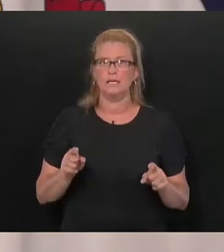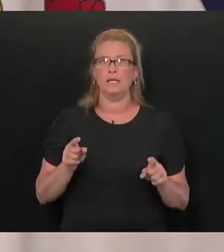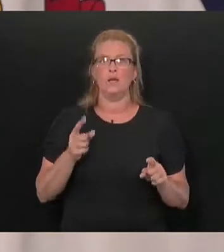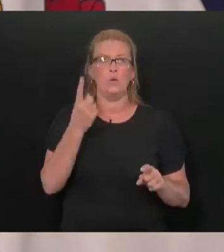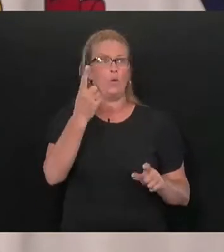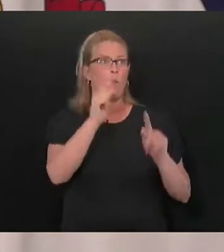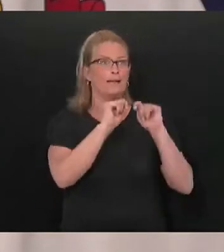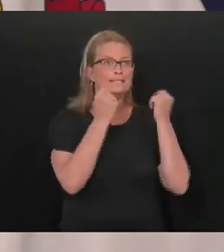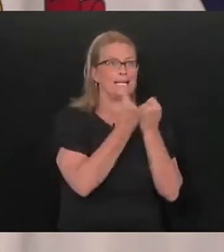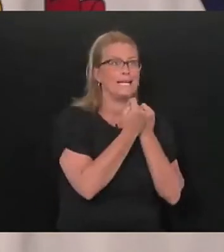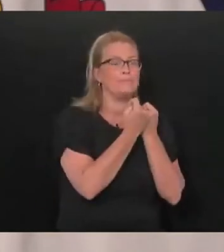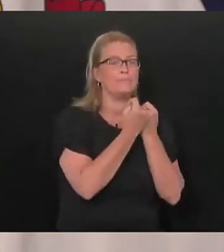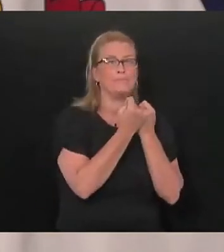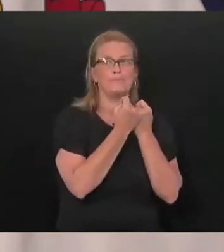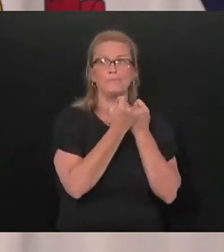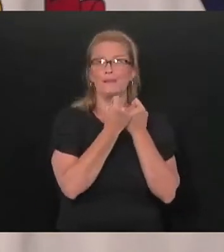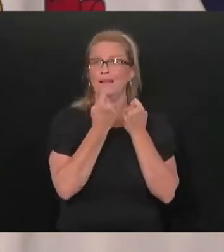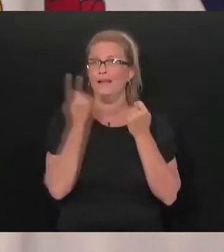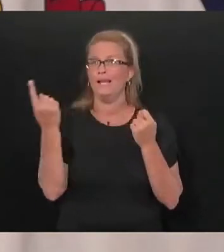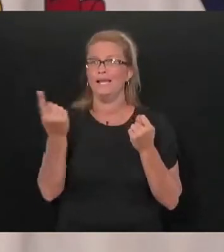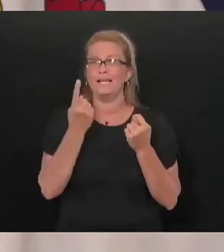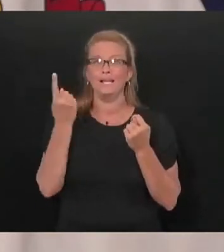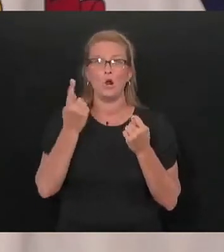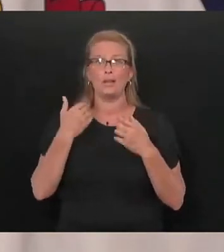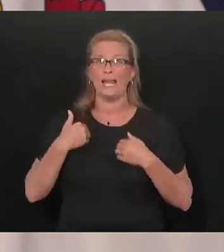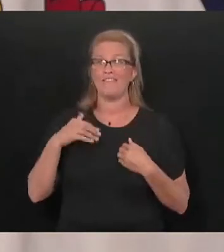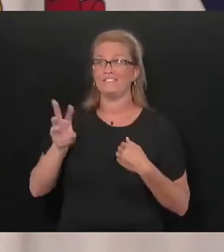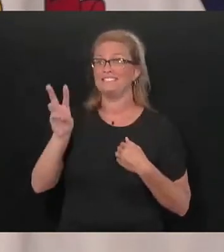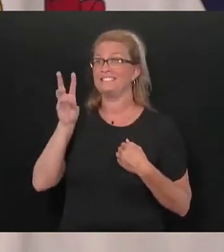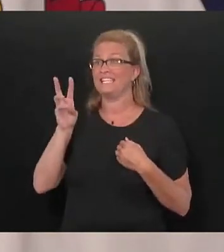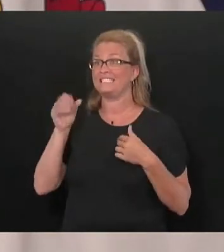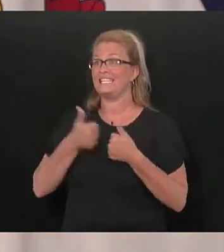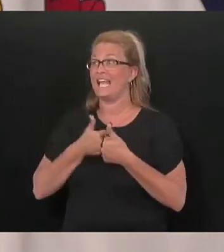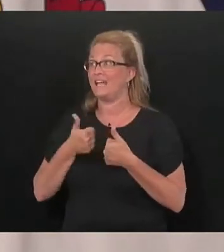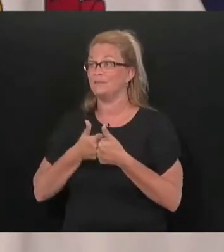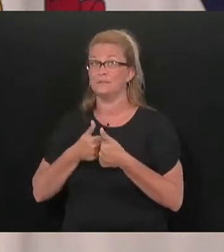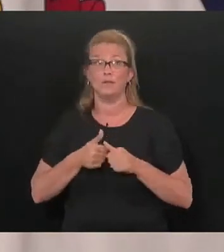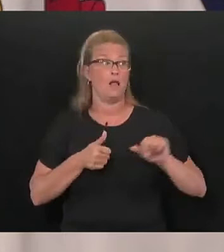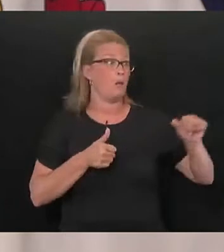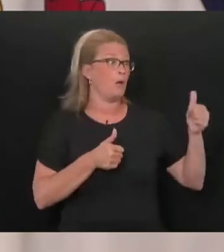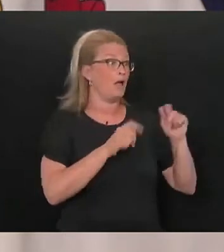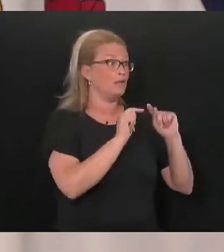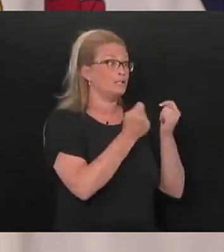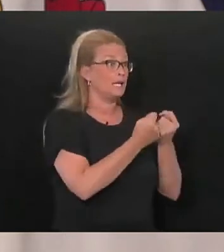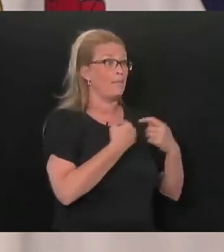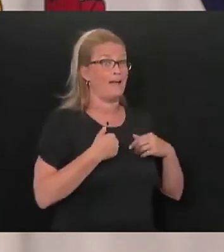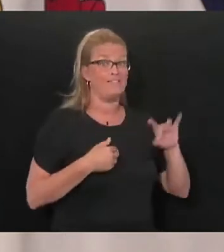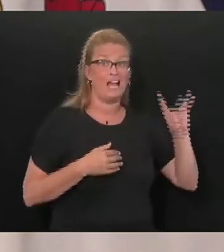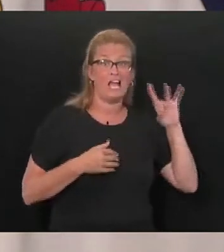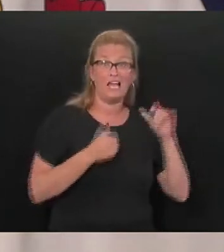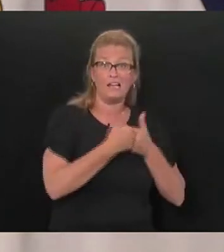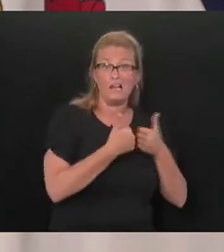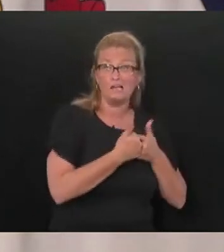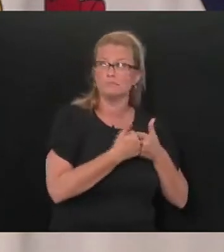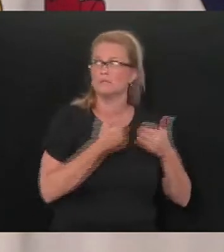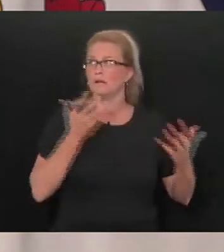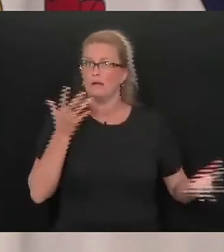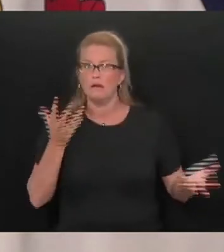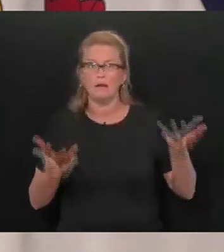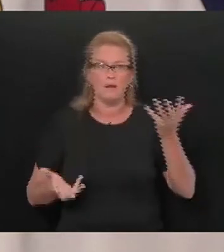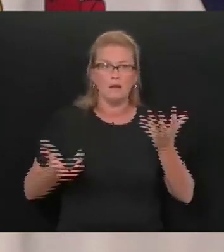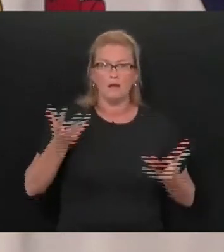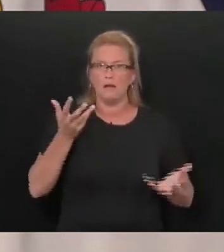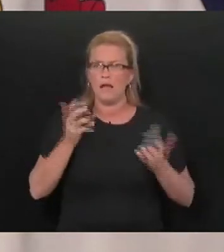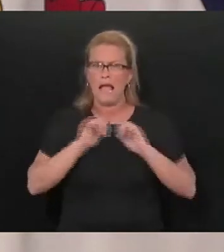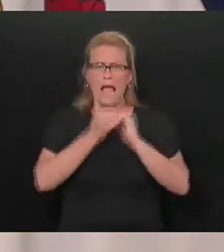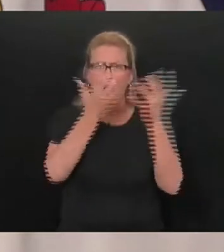team can only get in 6 games and another team can get in 8 games? How are we going to work this